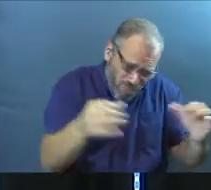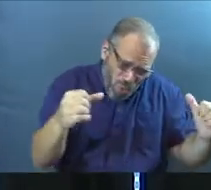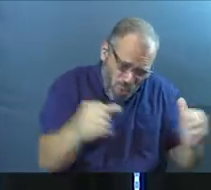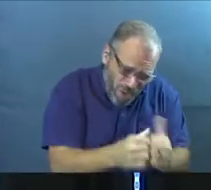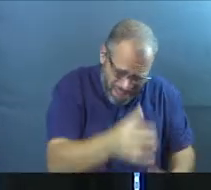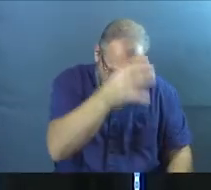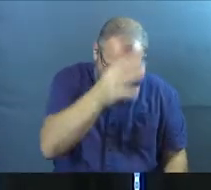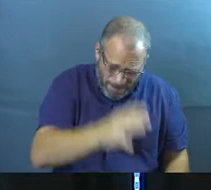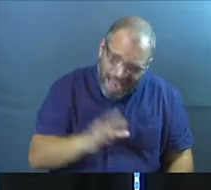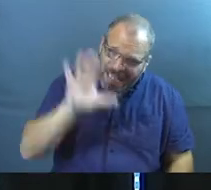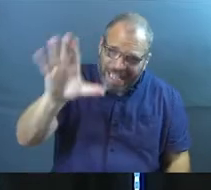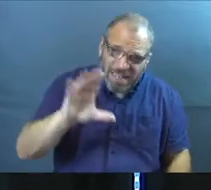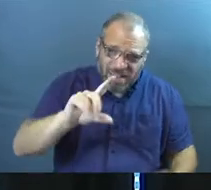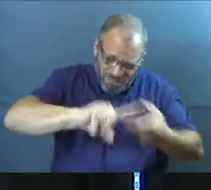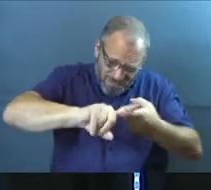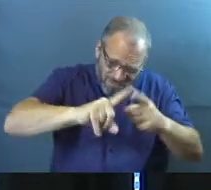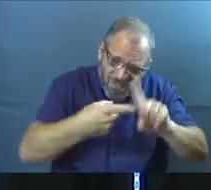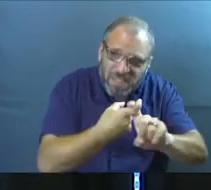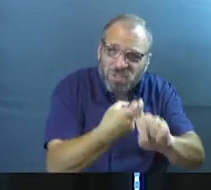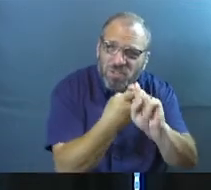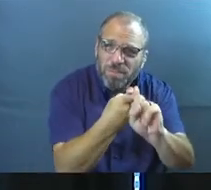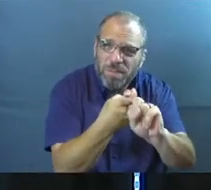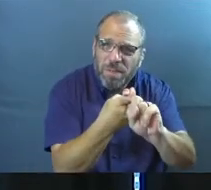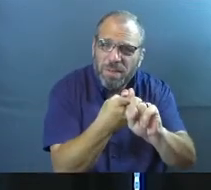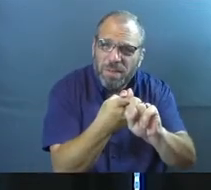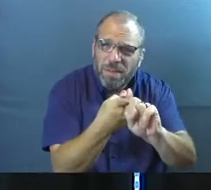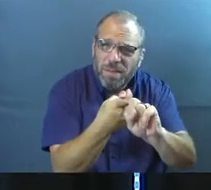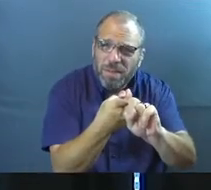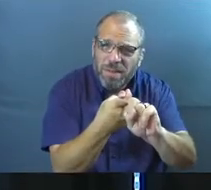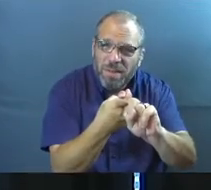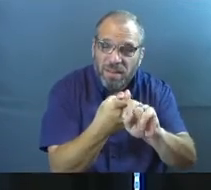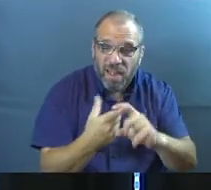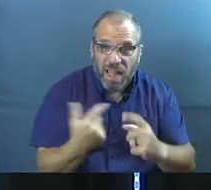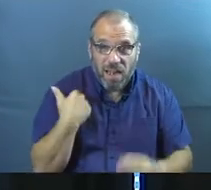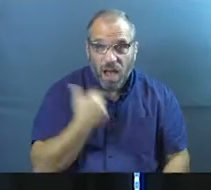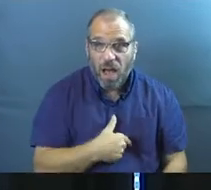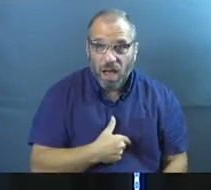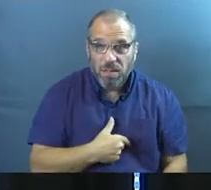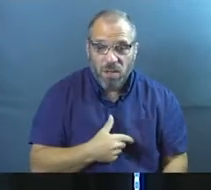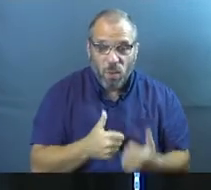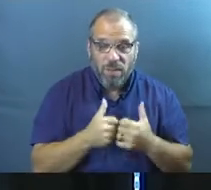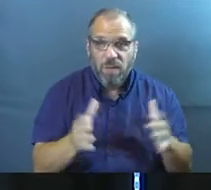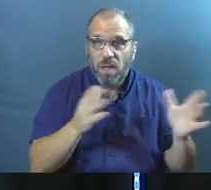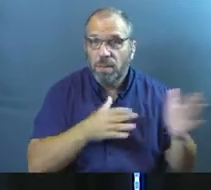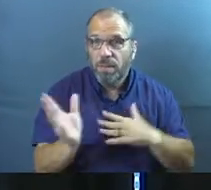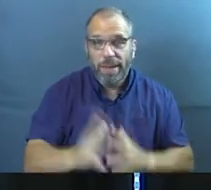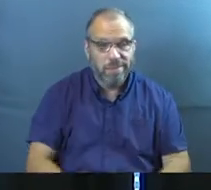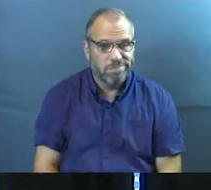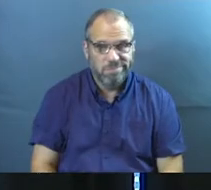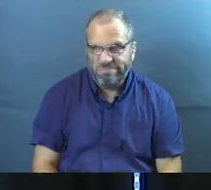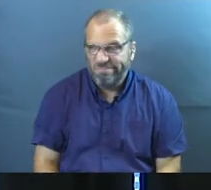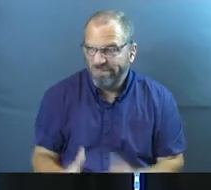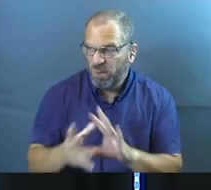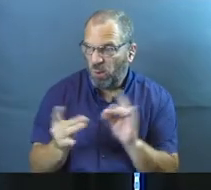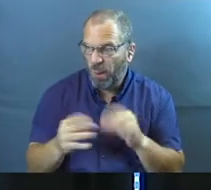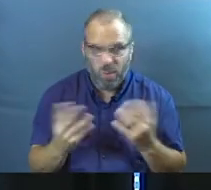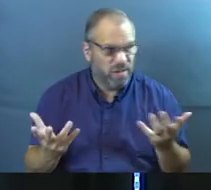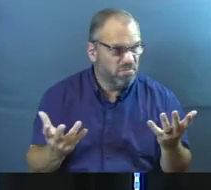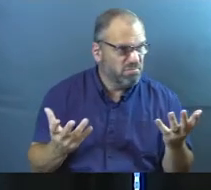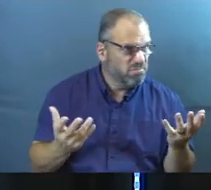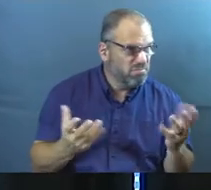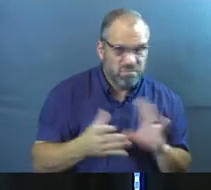to his people in friendship. And a lot of us have lost the plot. A lot of